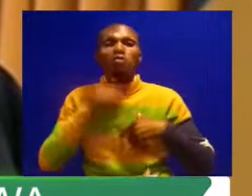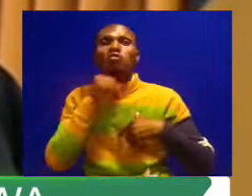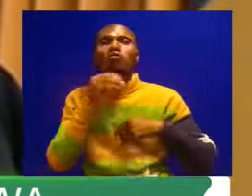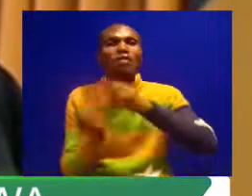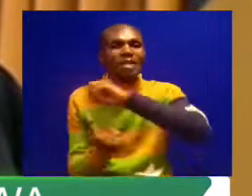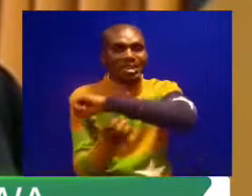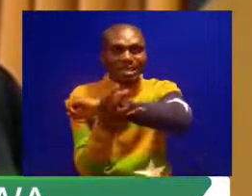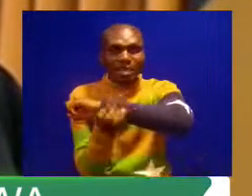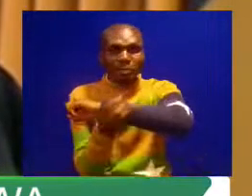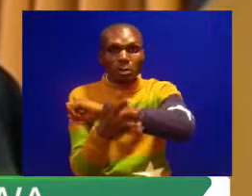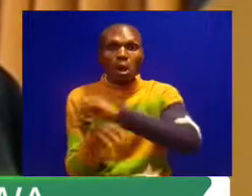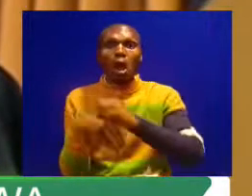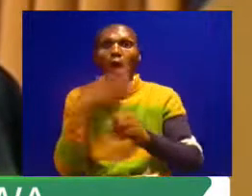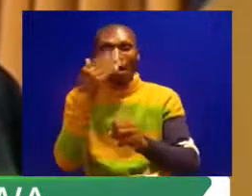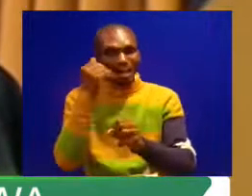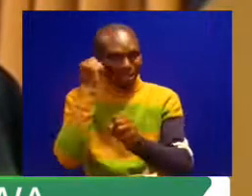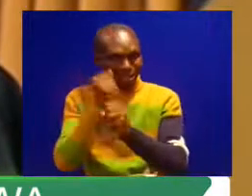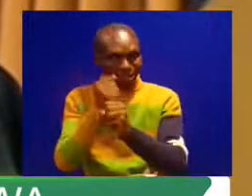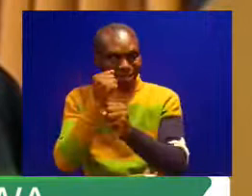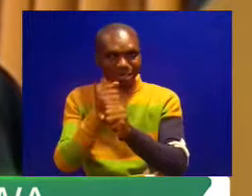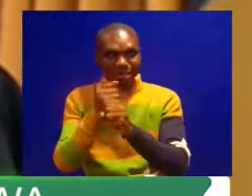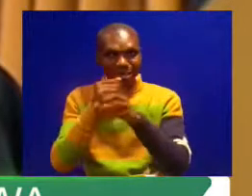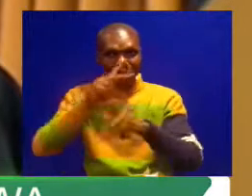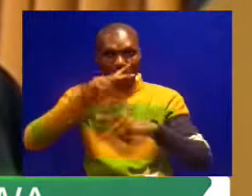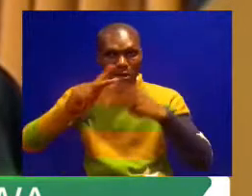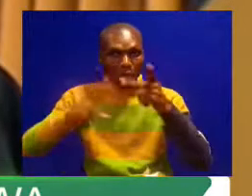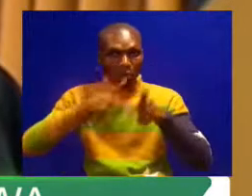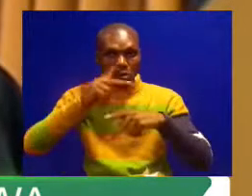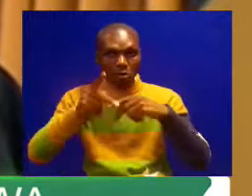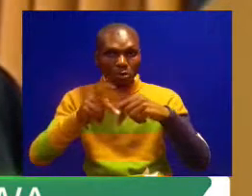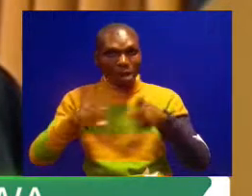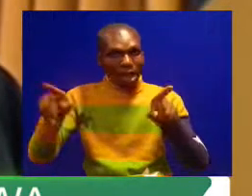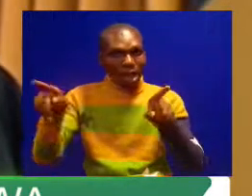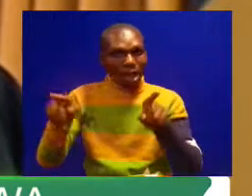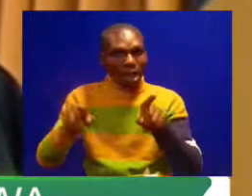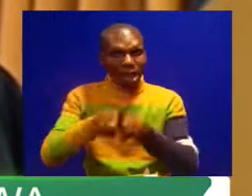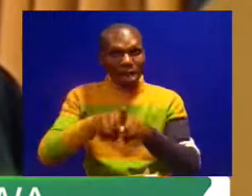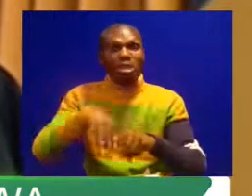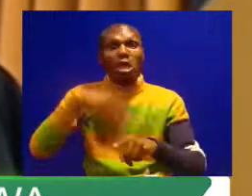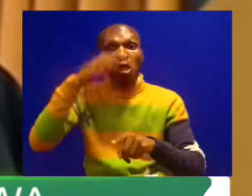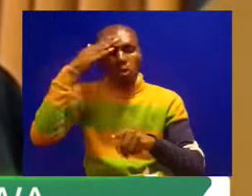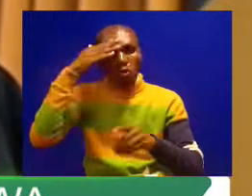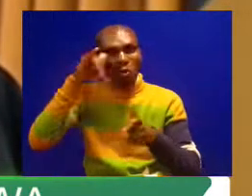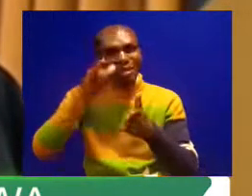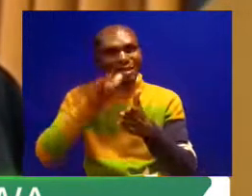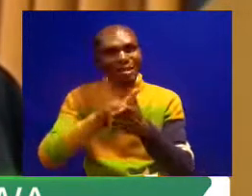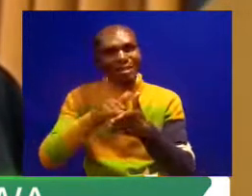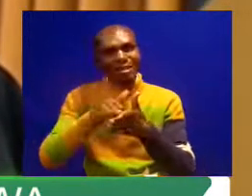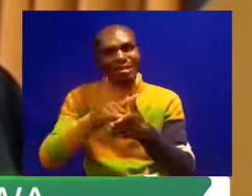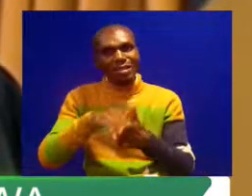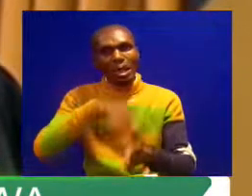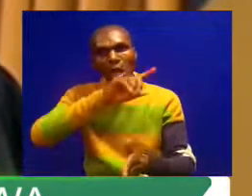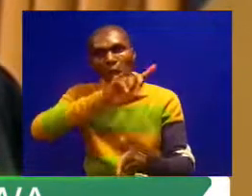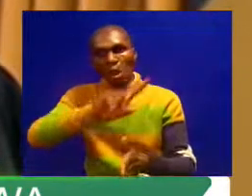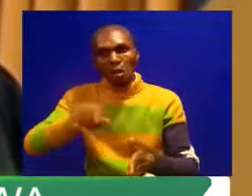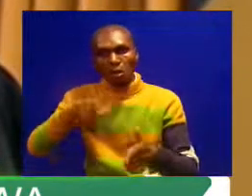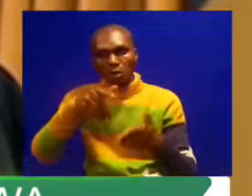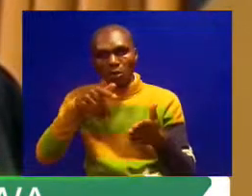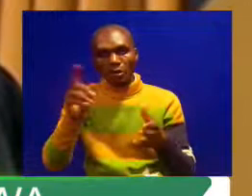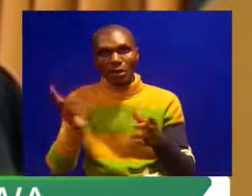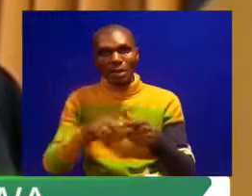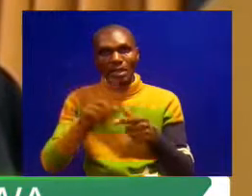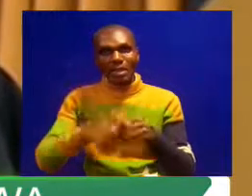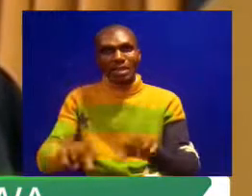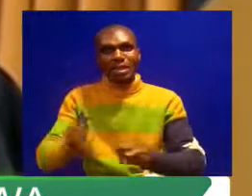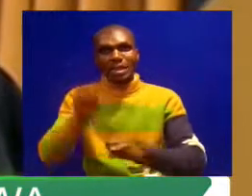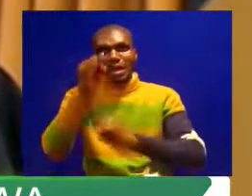they participated in a verification process when they knew that it was opaque up until the